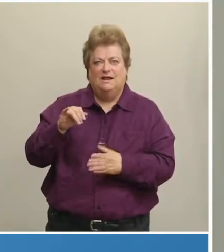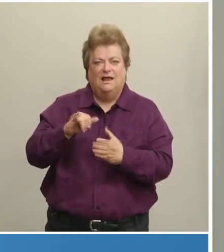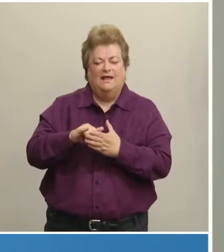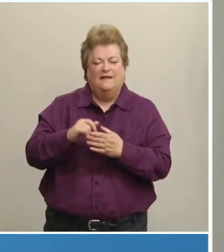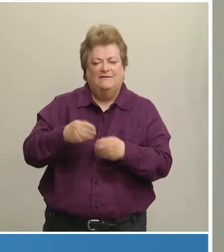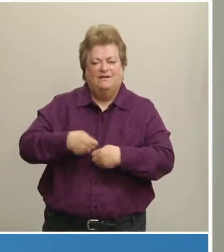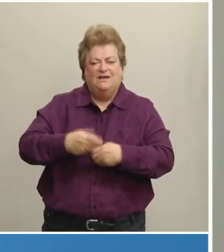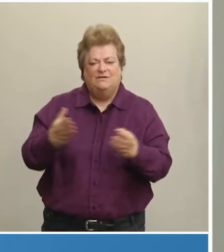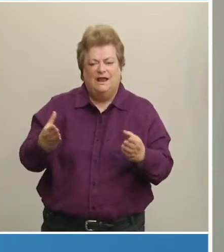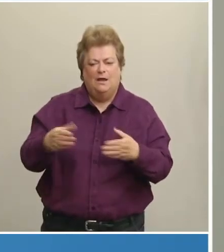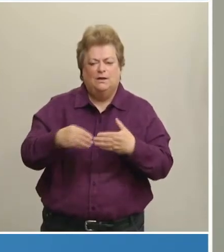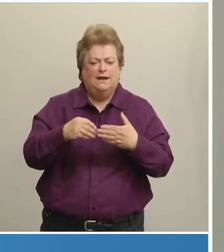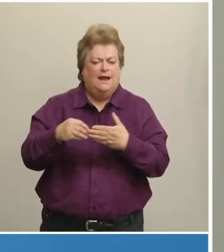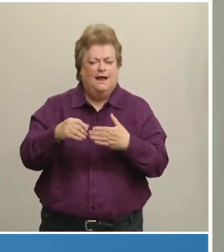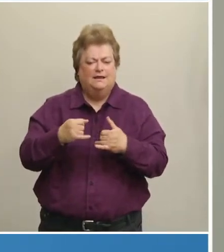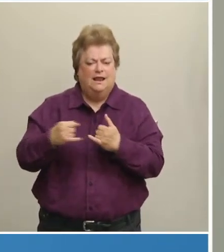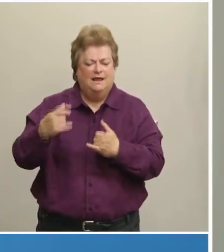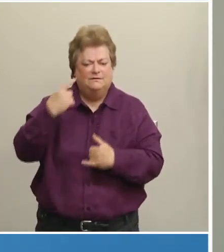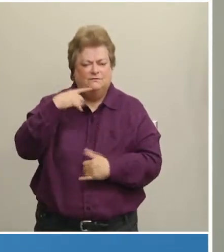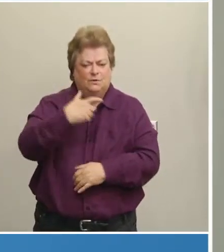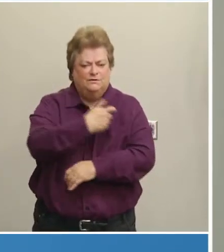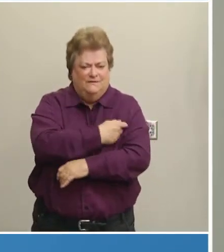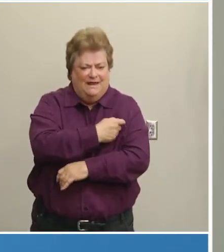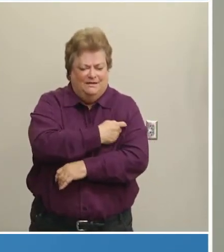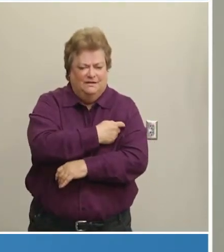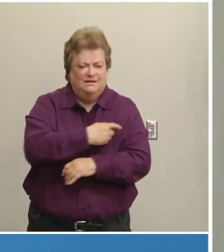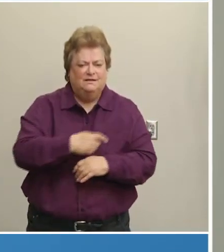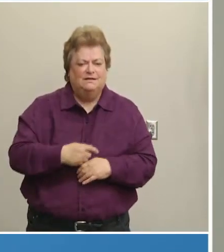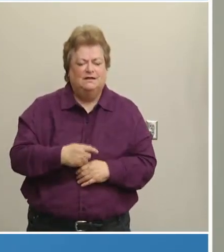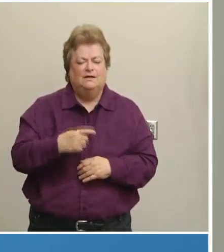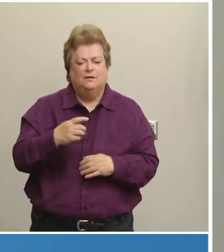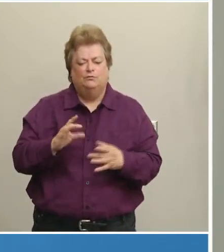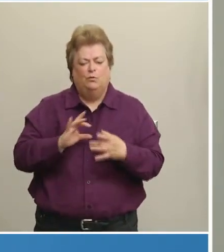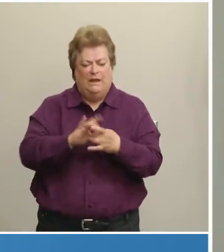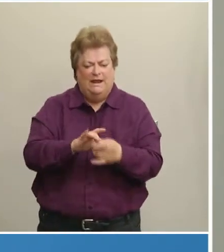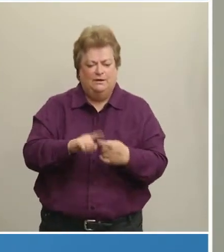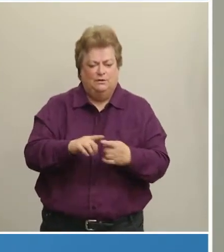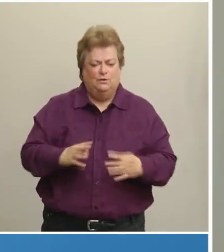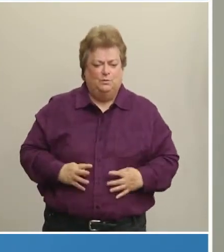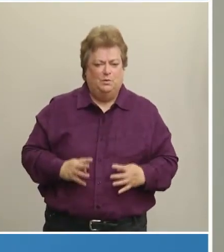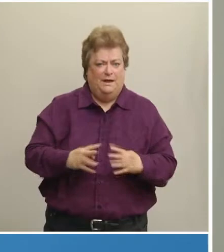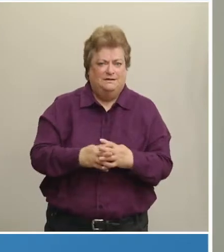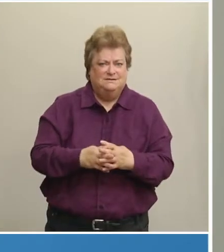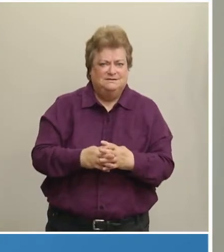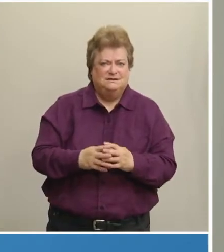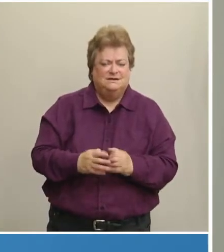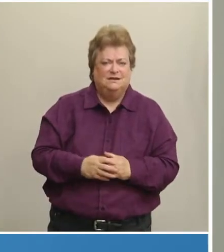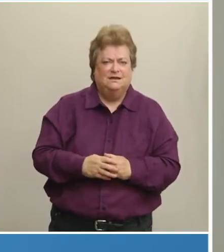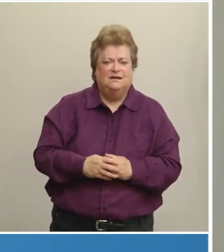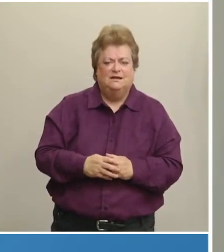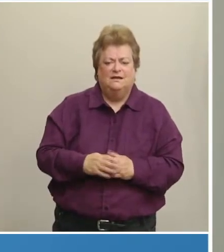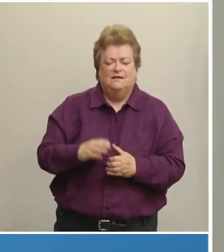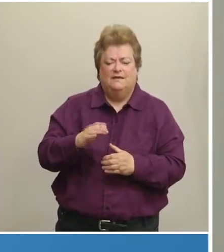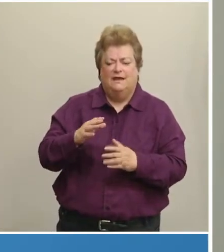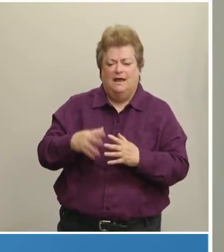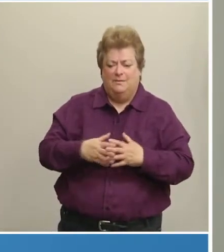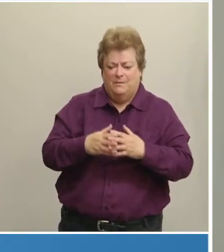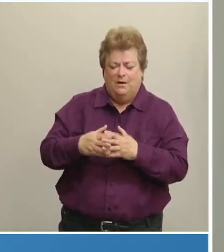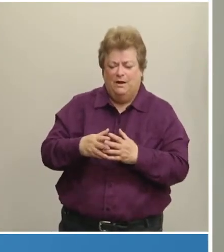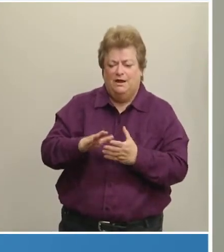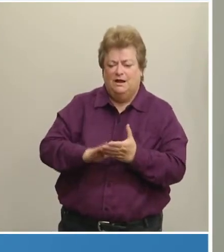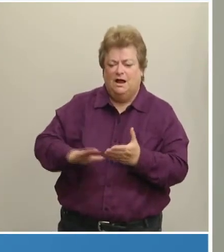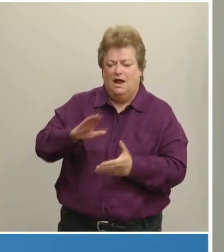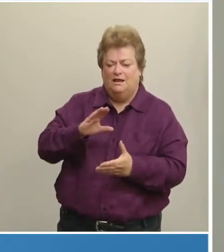regarding vaccinations, including the COVID vaccine and pregnancy. The American College of OB-GYN, also known as